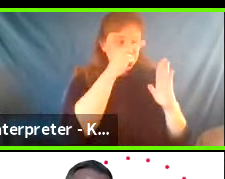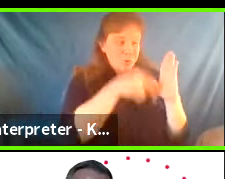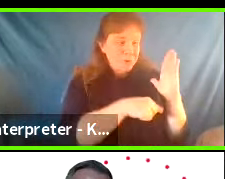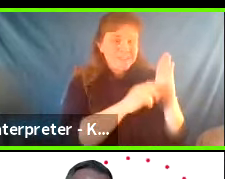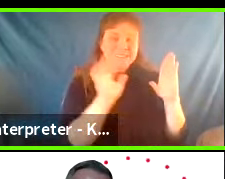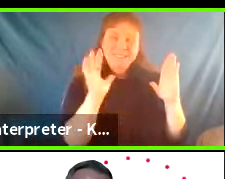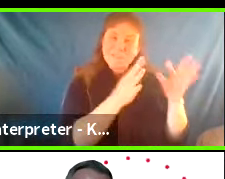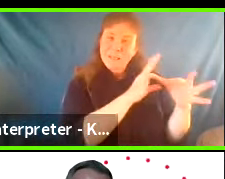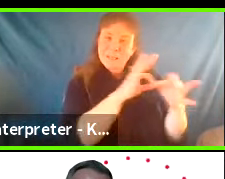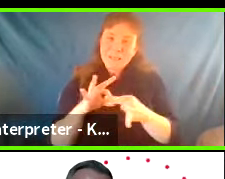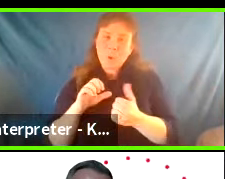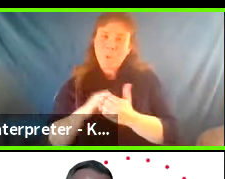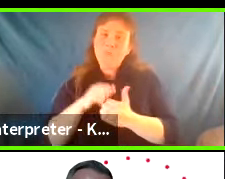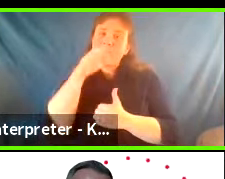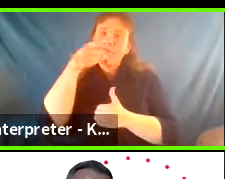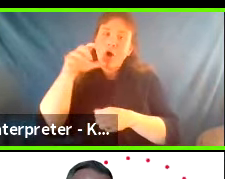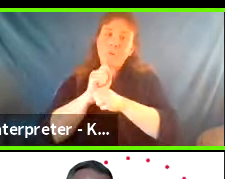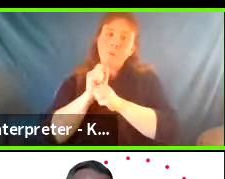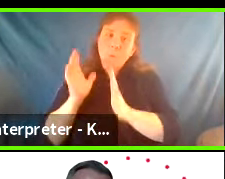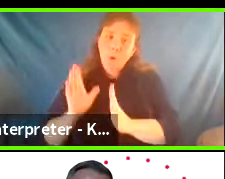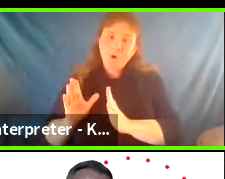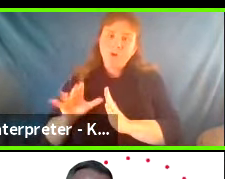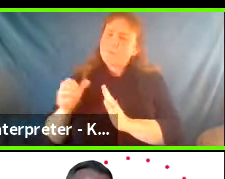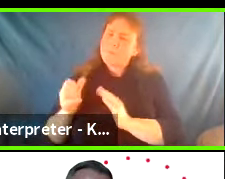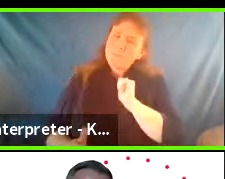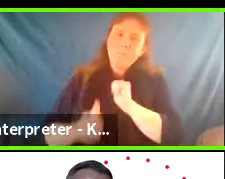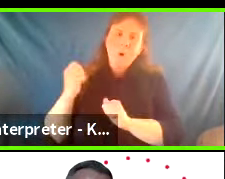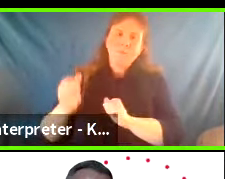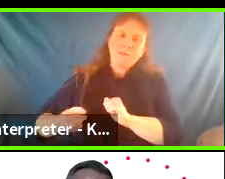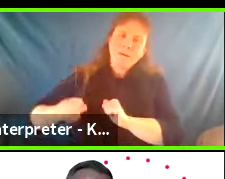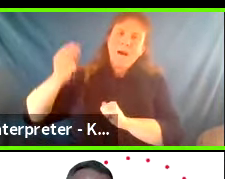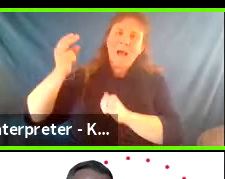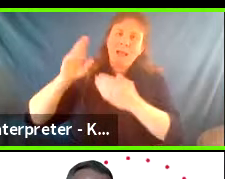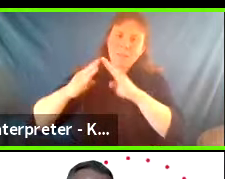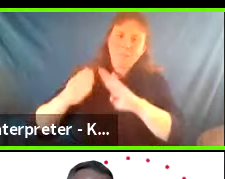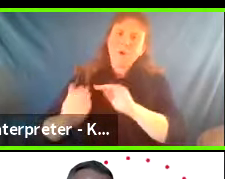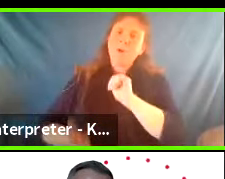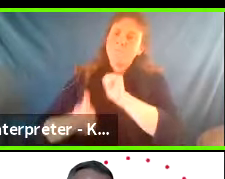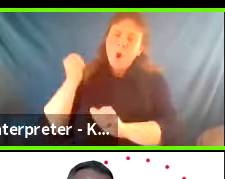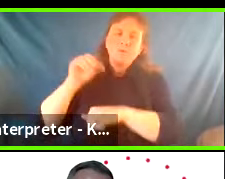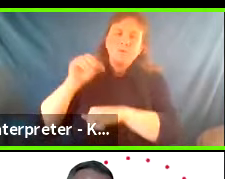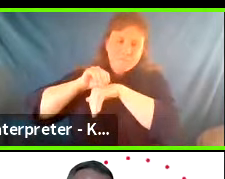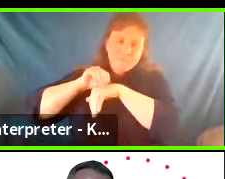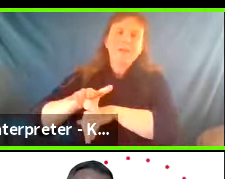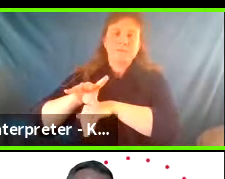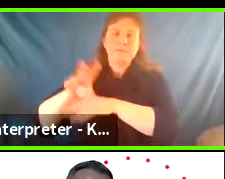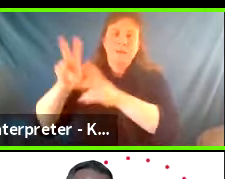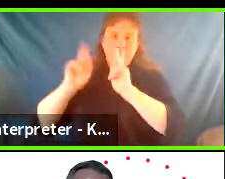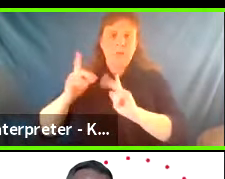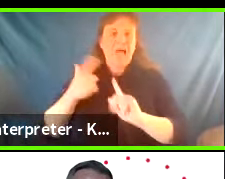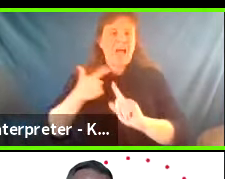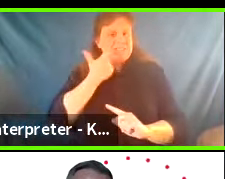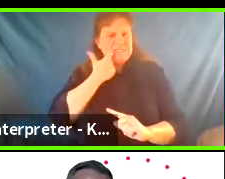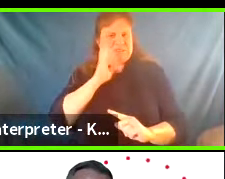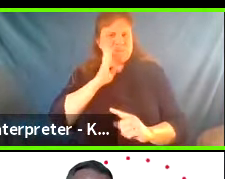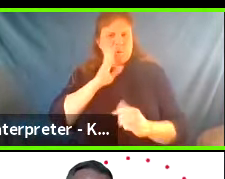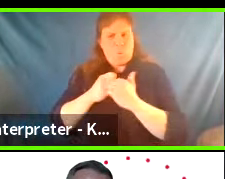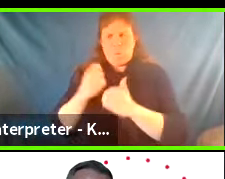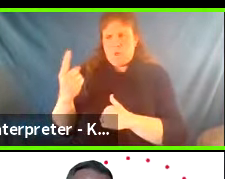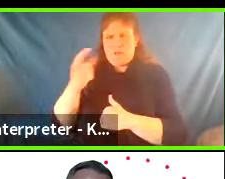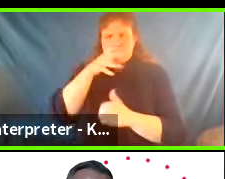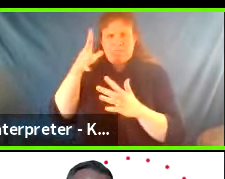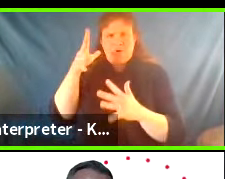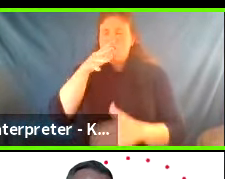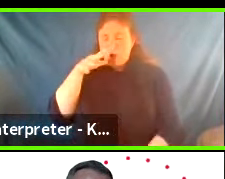the most vulnerable communities, the most affected people. I just spoke to a farm worker last week. The father,